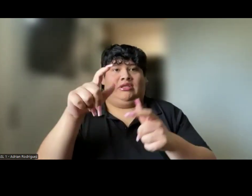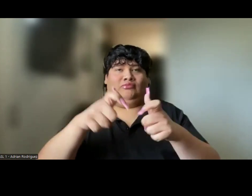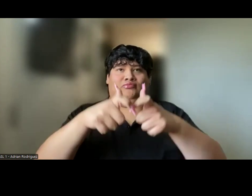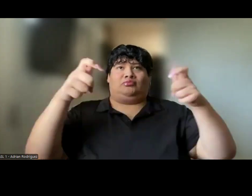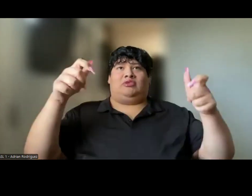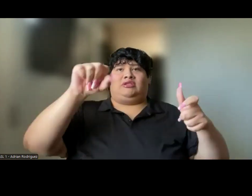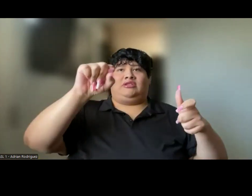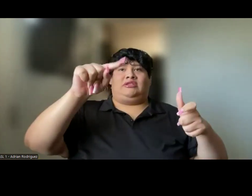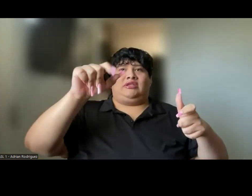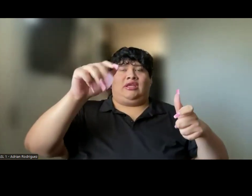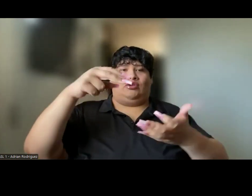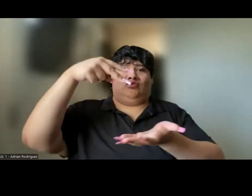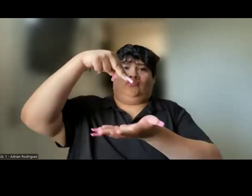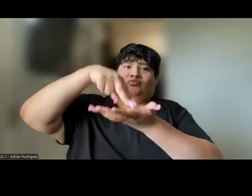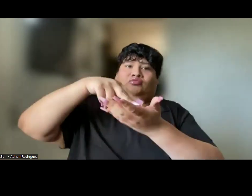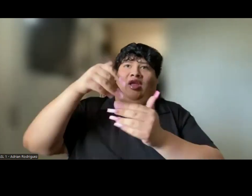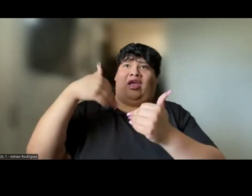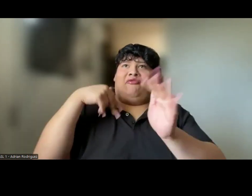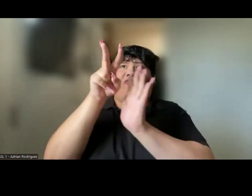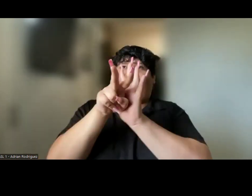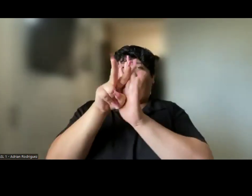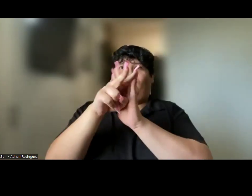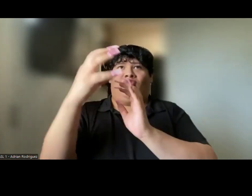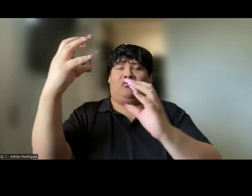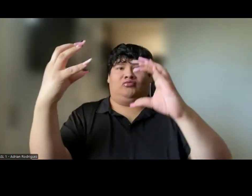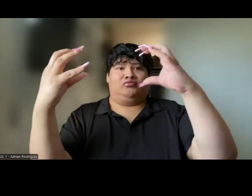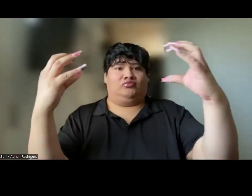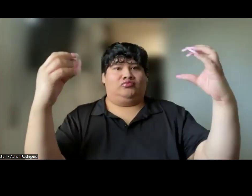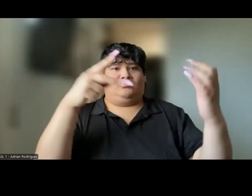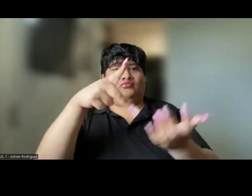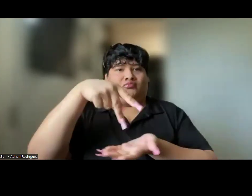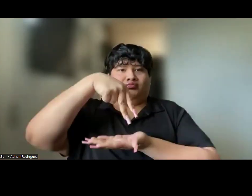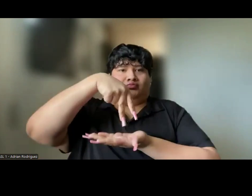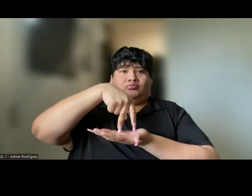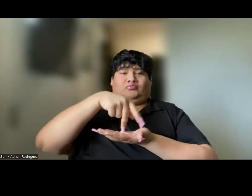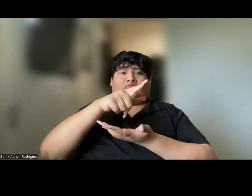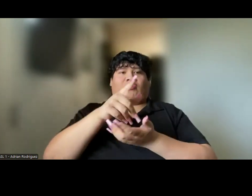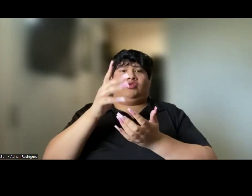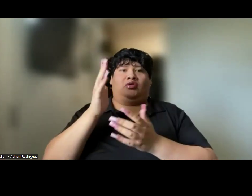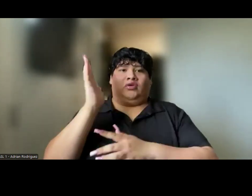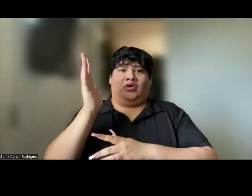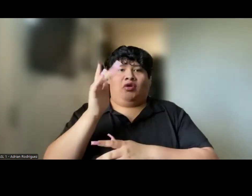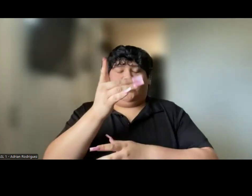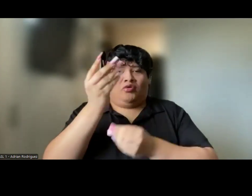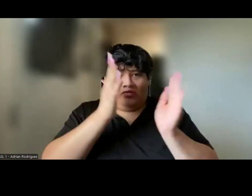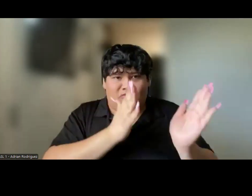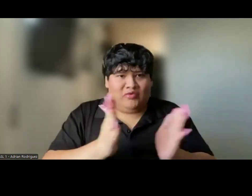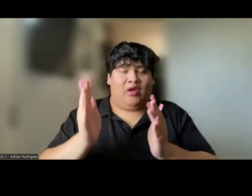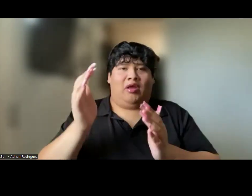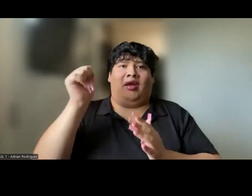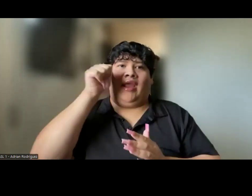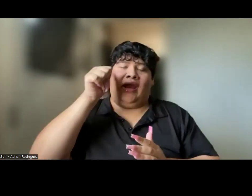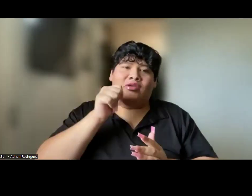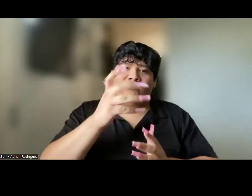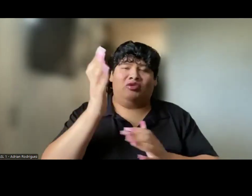like videos. You were showing videos of the gubernatorial candidates at the time committing to do a master plan on aging, and I was